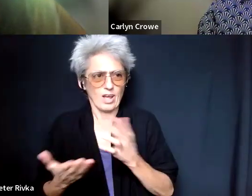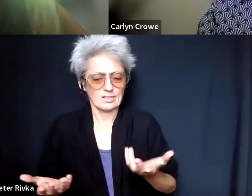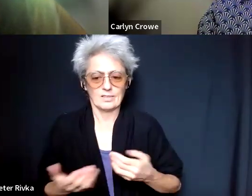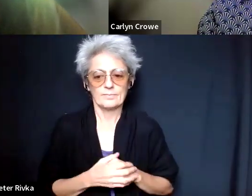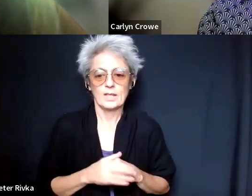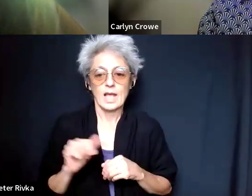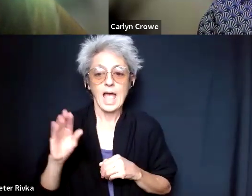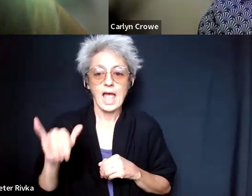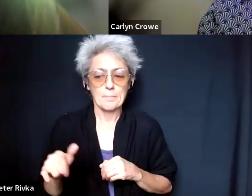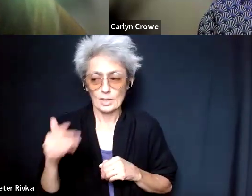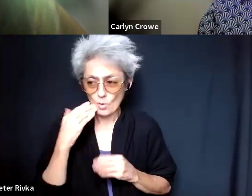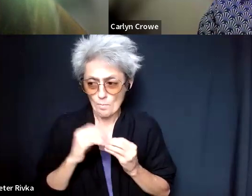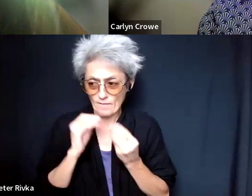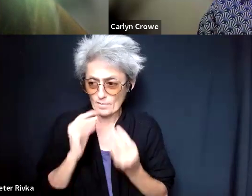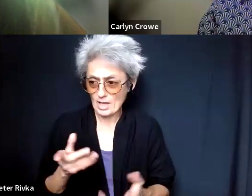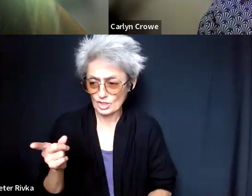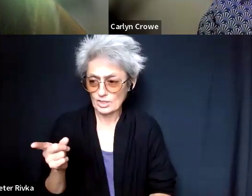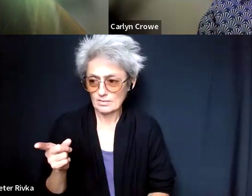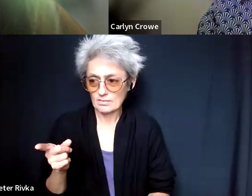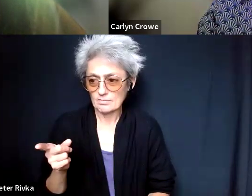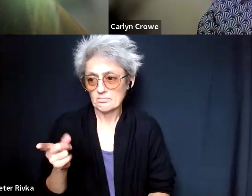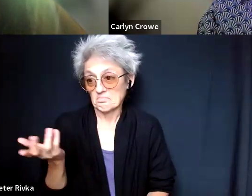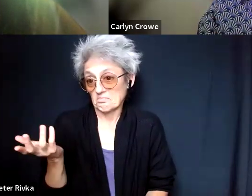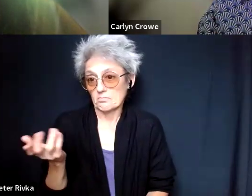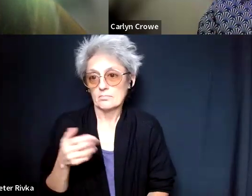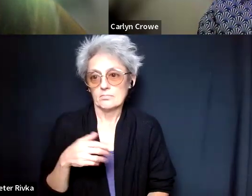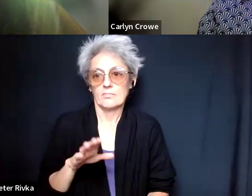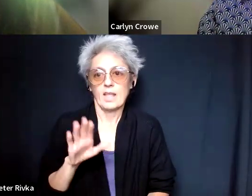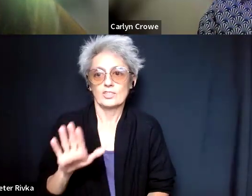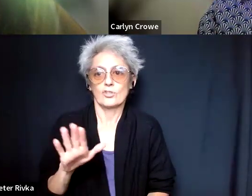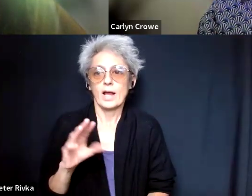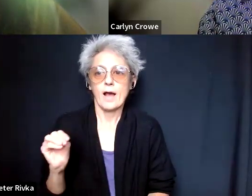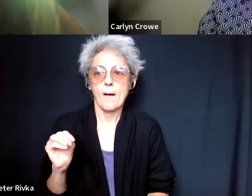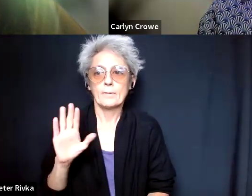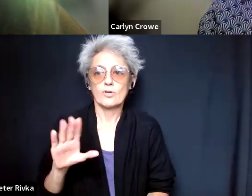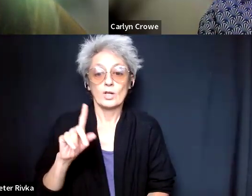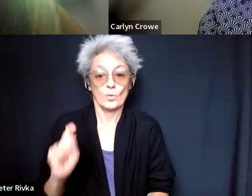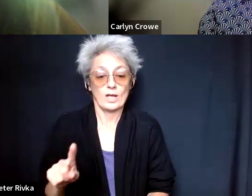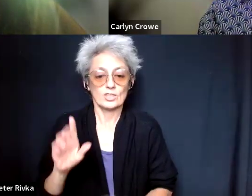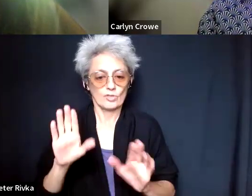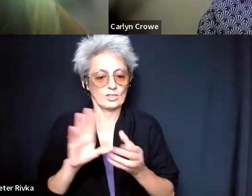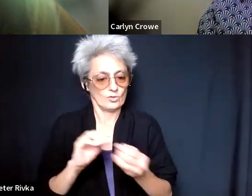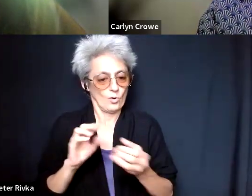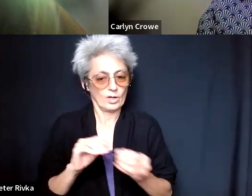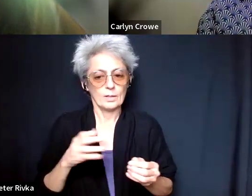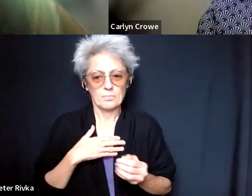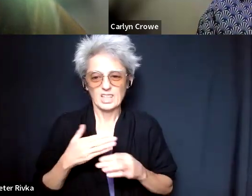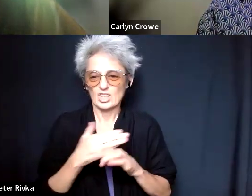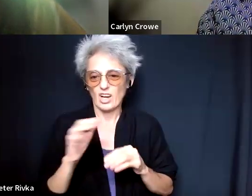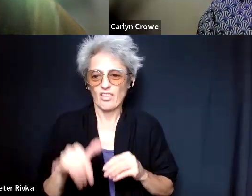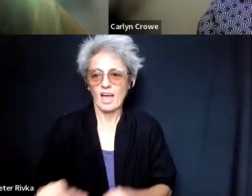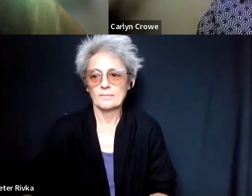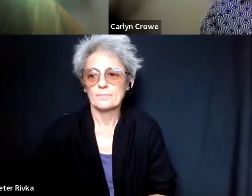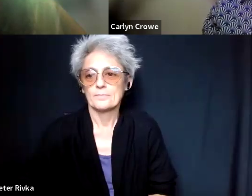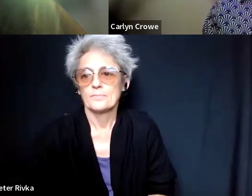that's a great question and a great story. So I would encourage you to share that.